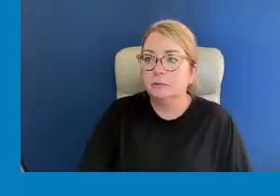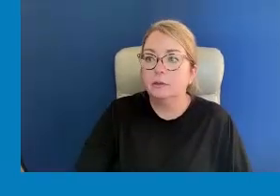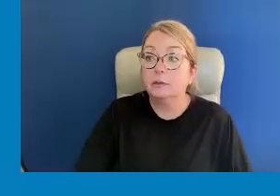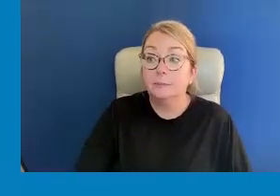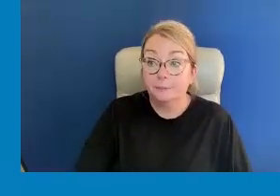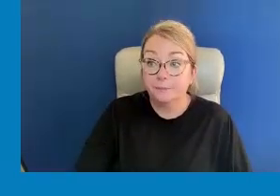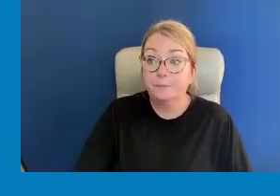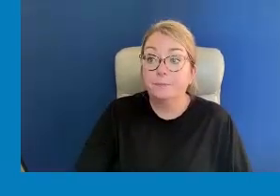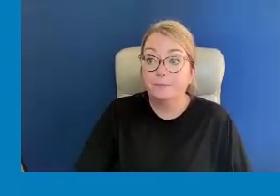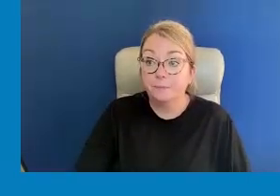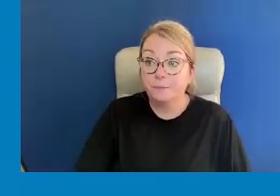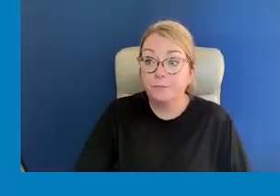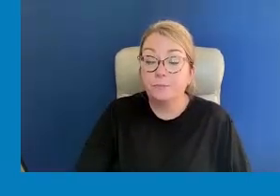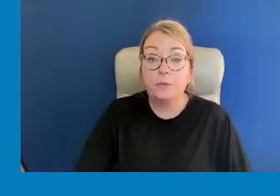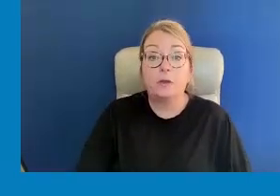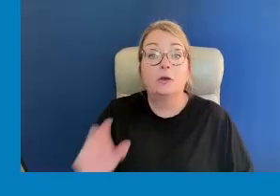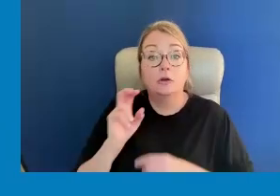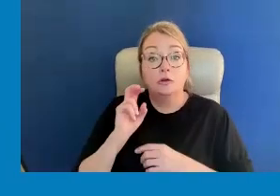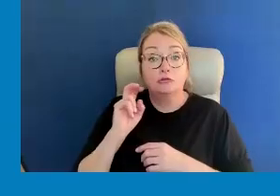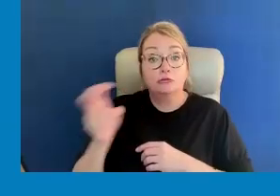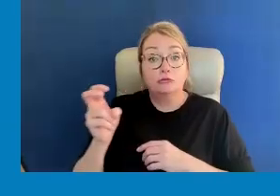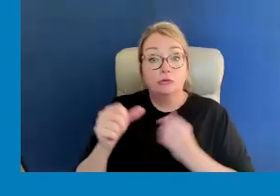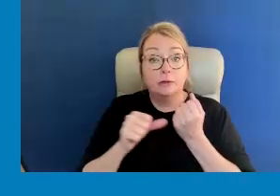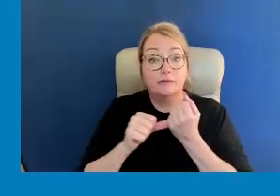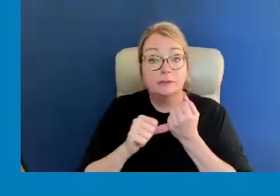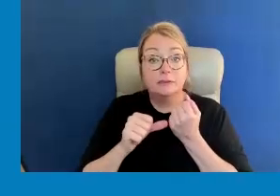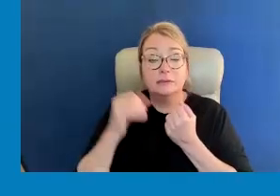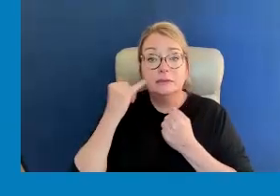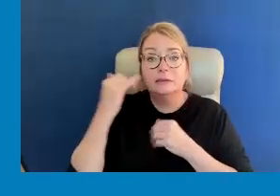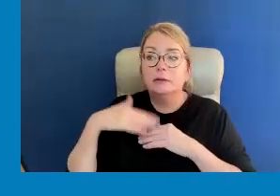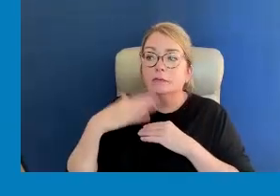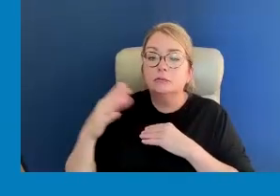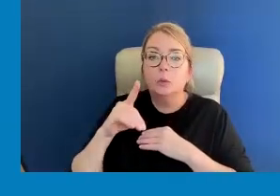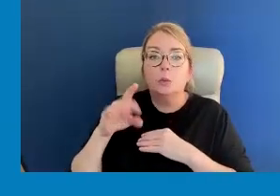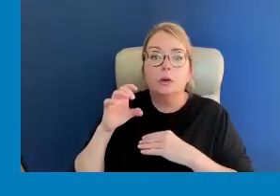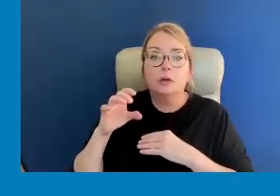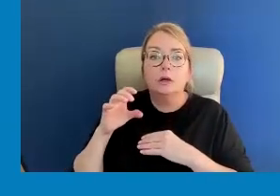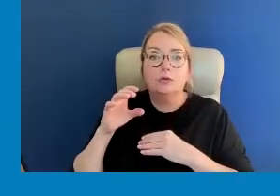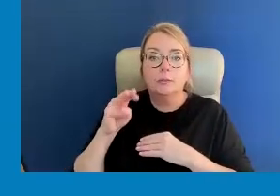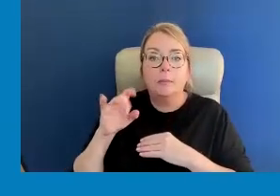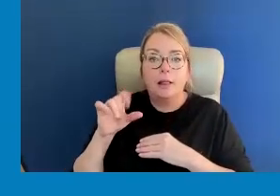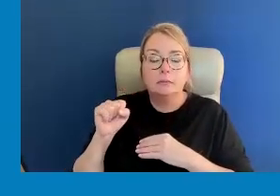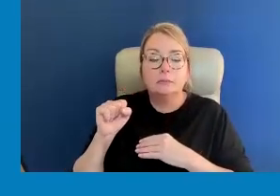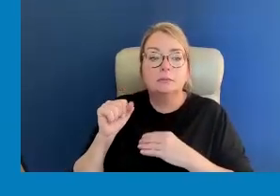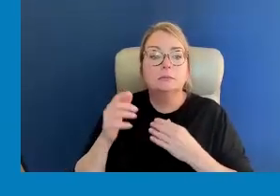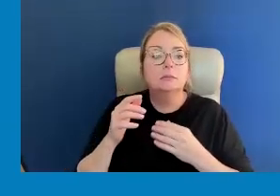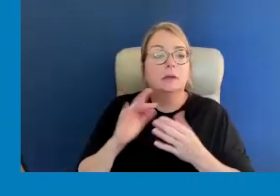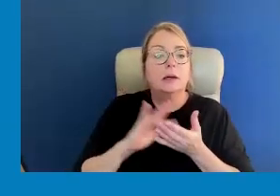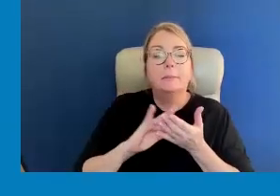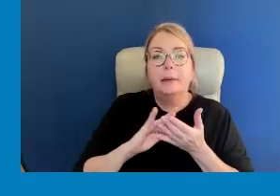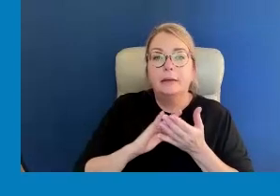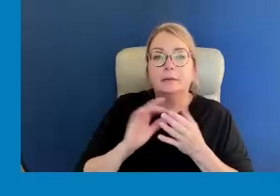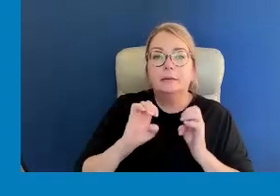assistance program is available to you should you travel over 100 miles away from home. It gives you things like medical emergency